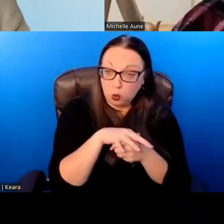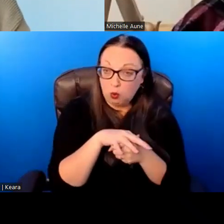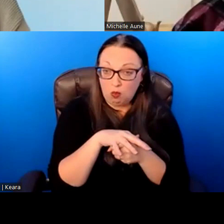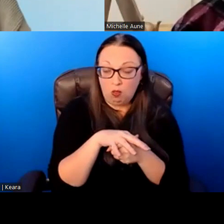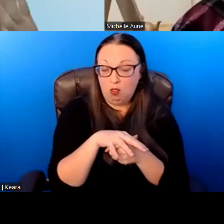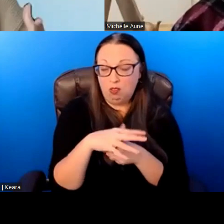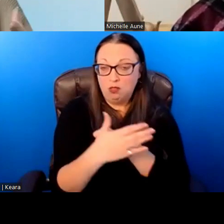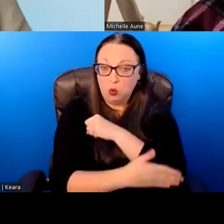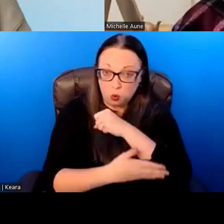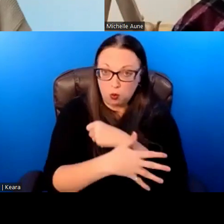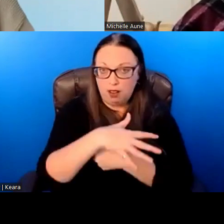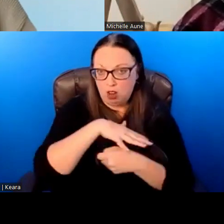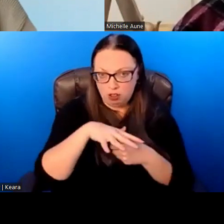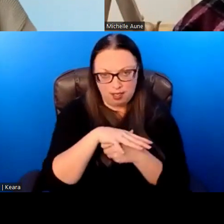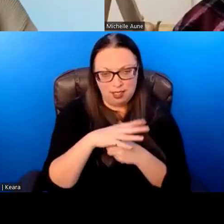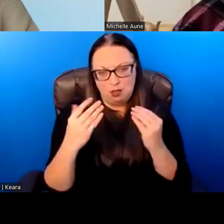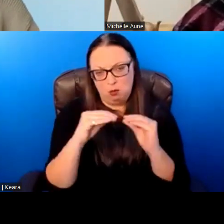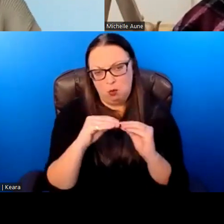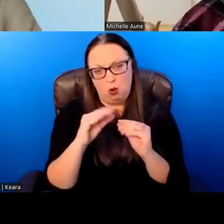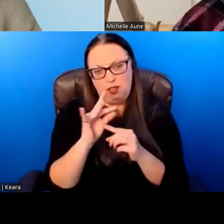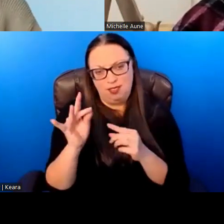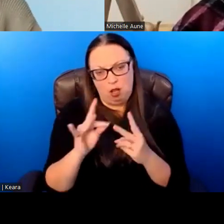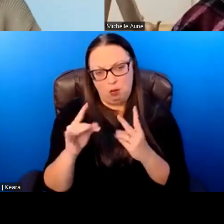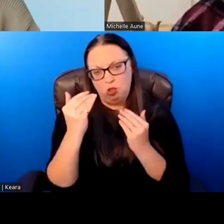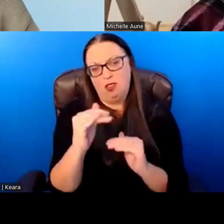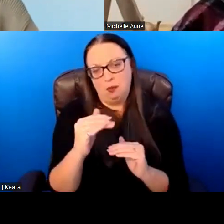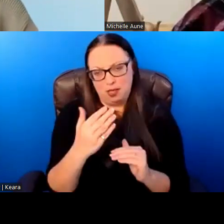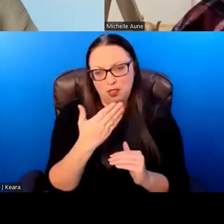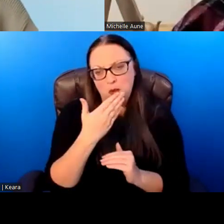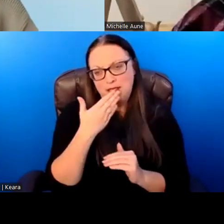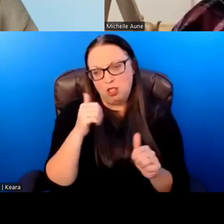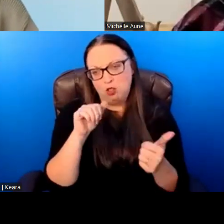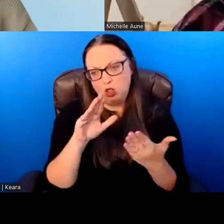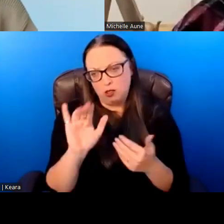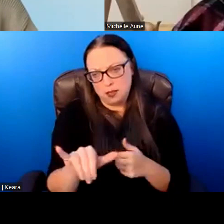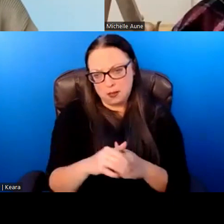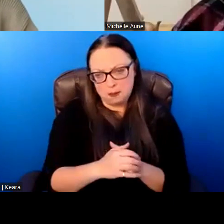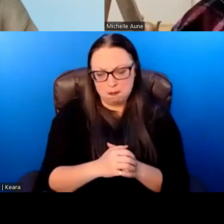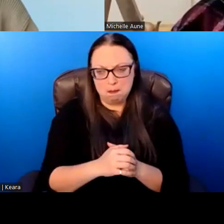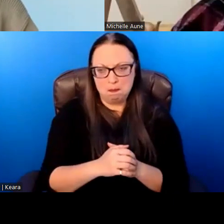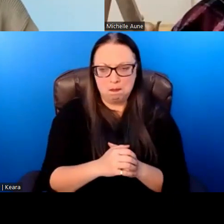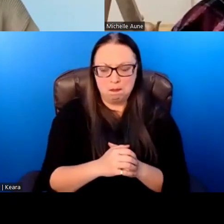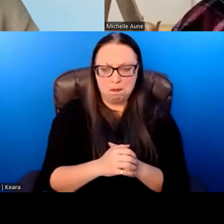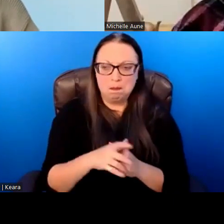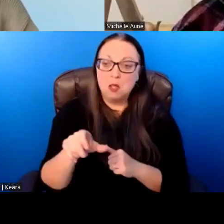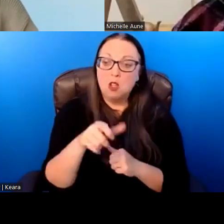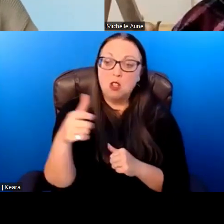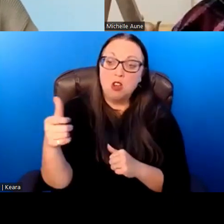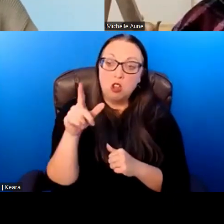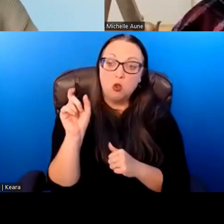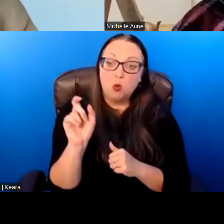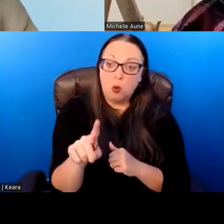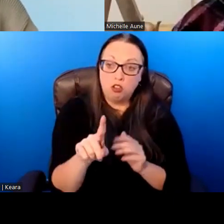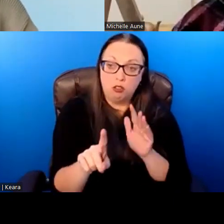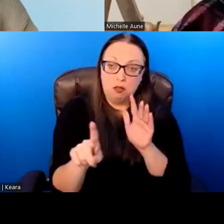when the options are so limited. So thank you for addressing that. Another question that